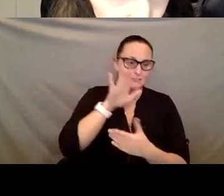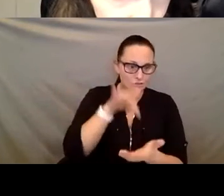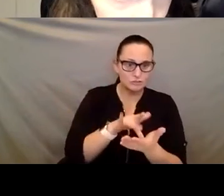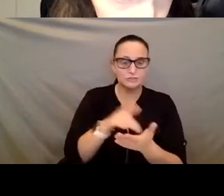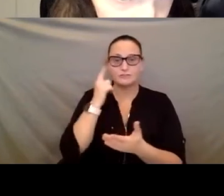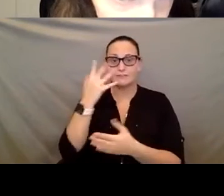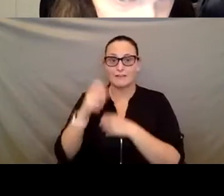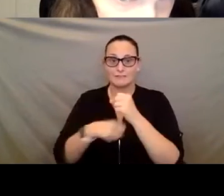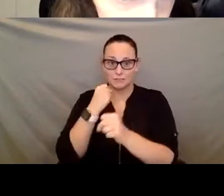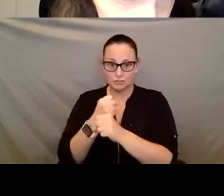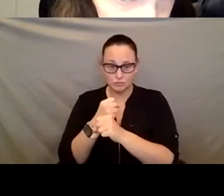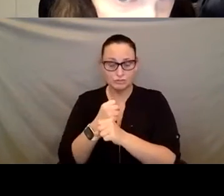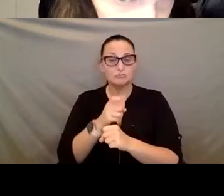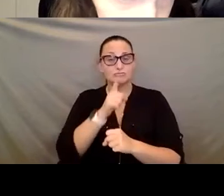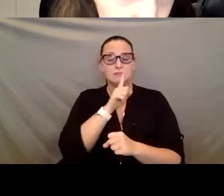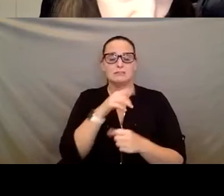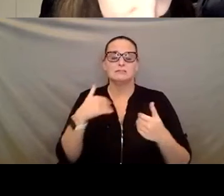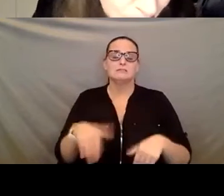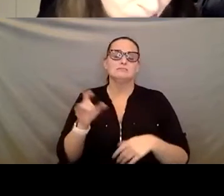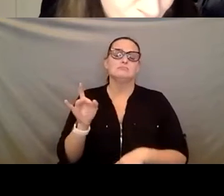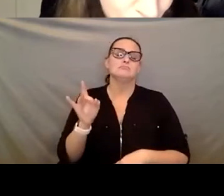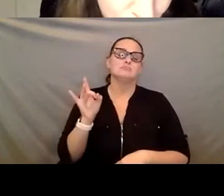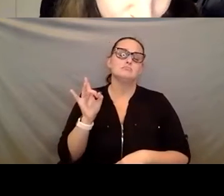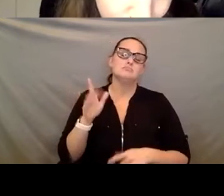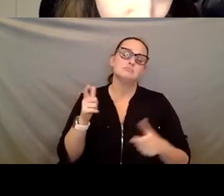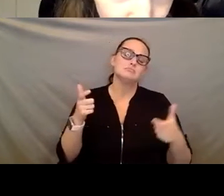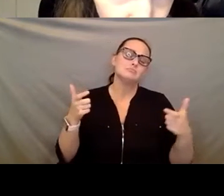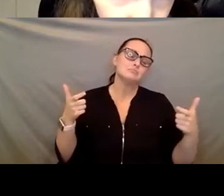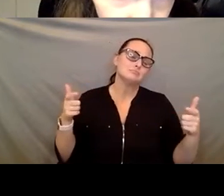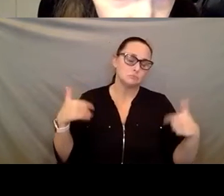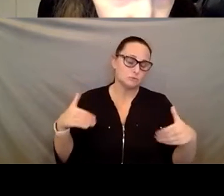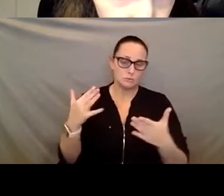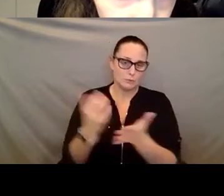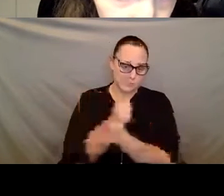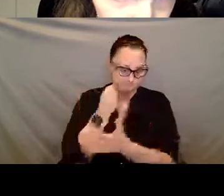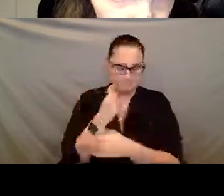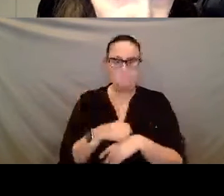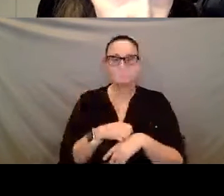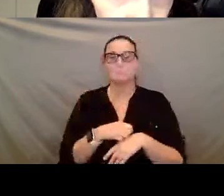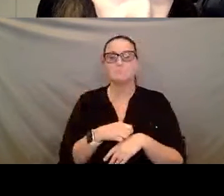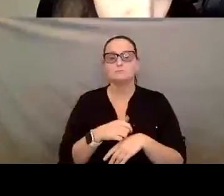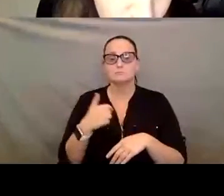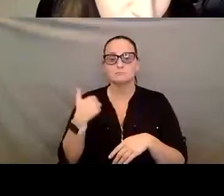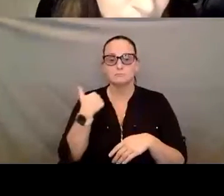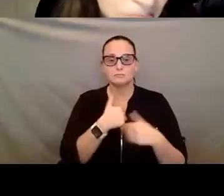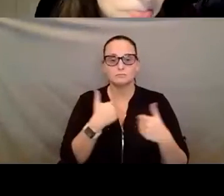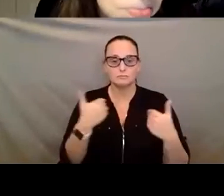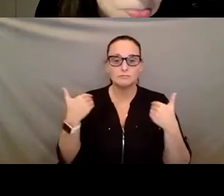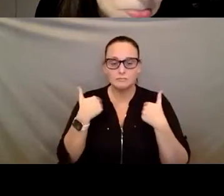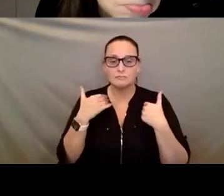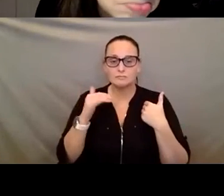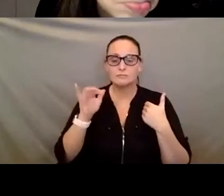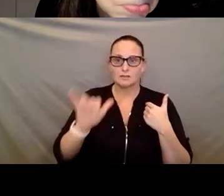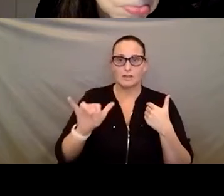5-year period. That was just a huge win. We had that great rate study, which